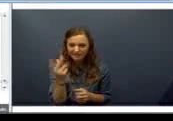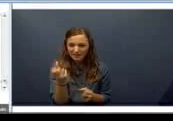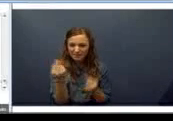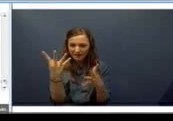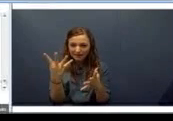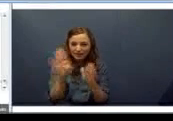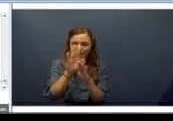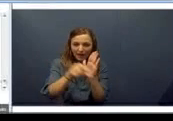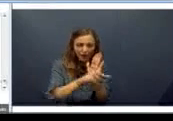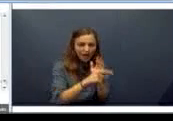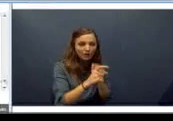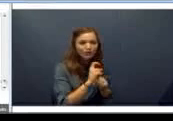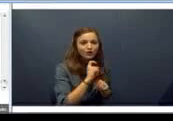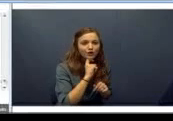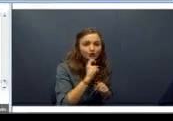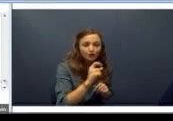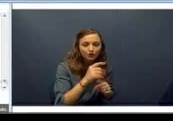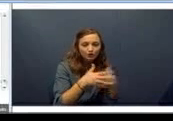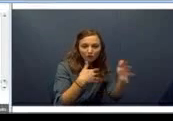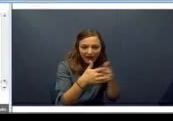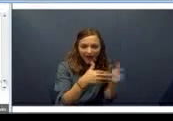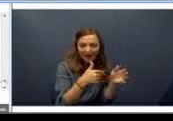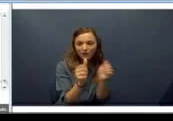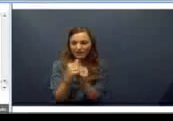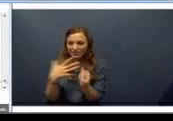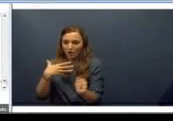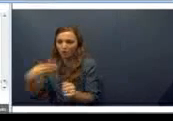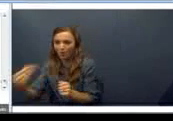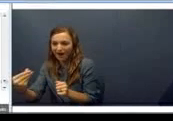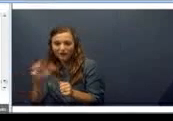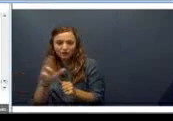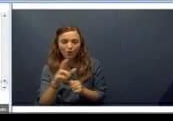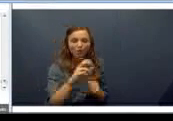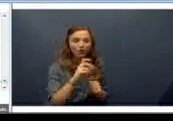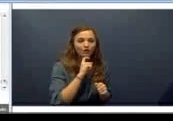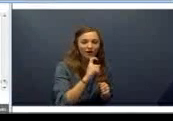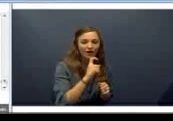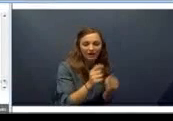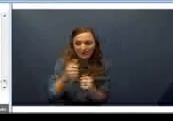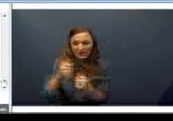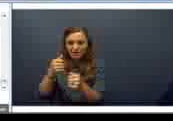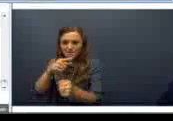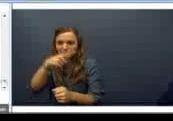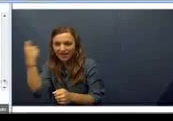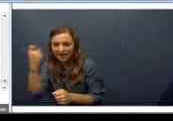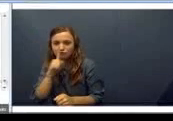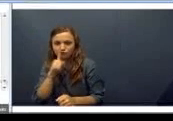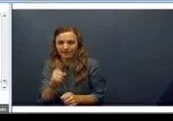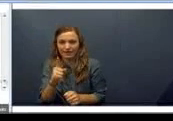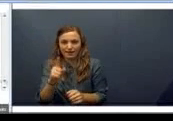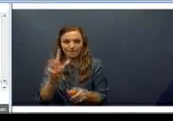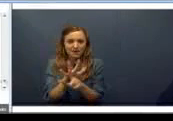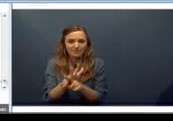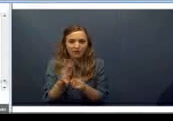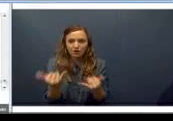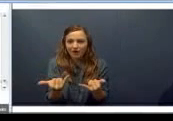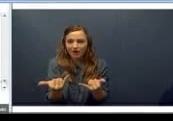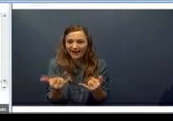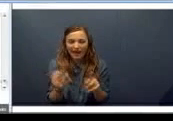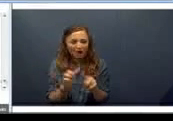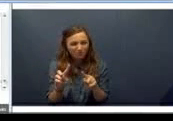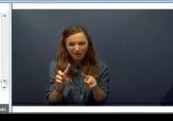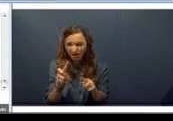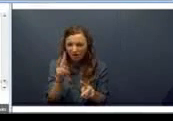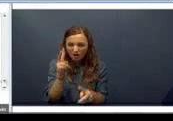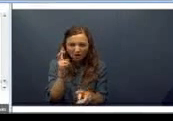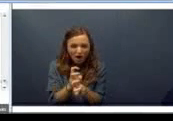You'll see lots of gray on white text and gray on black sorts of text in newer websites. It's a real